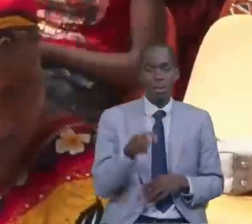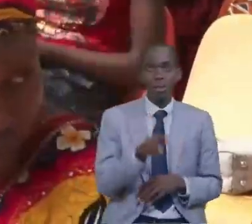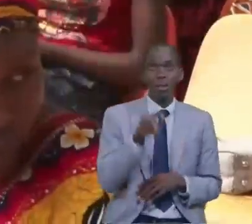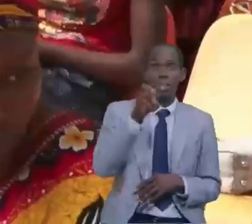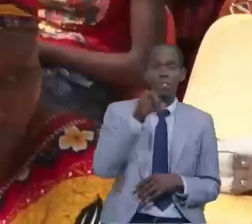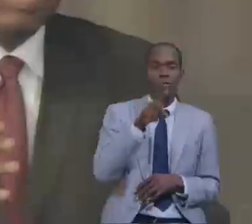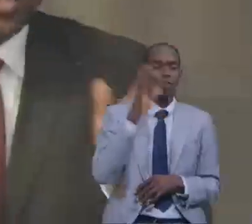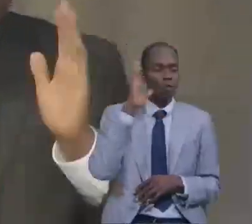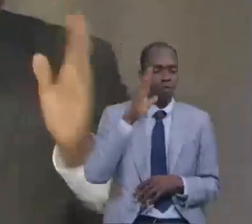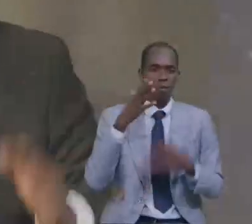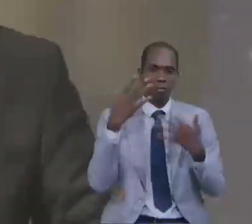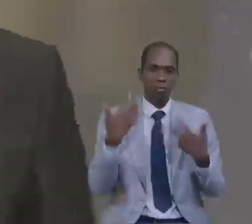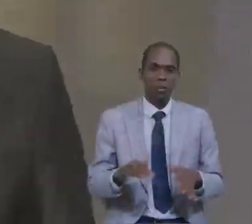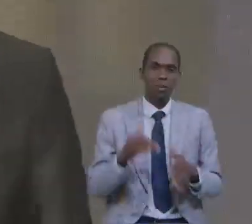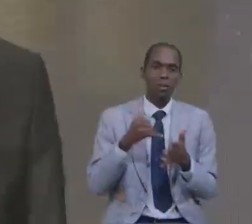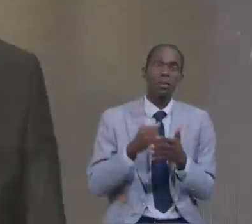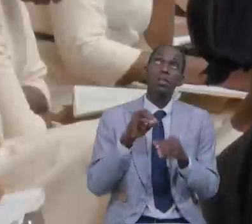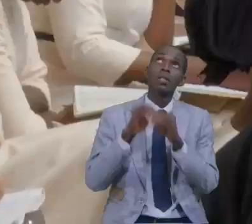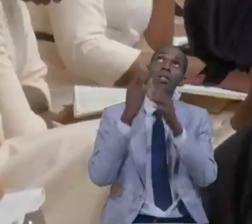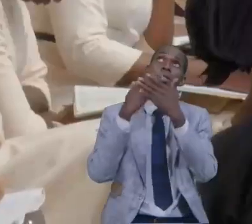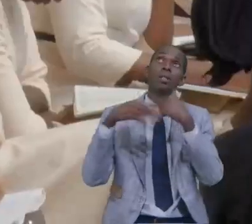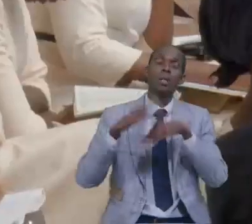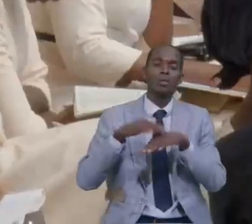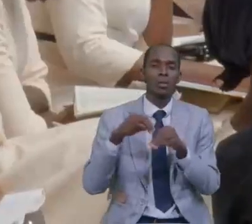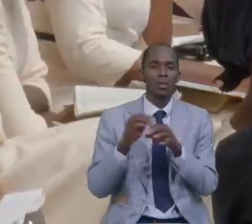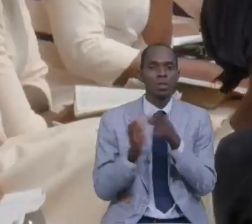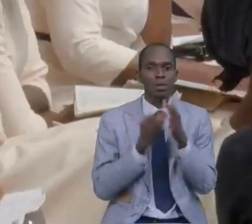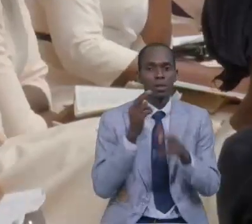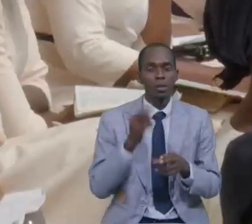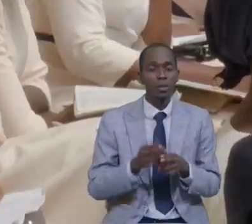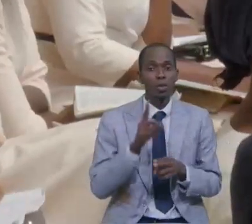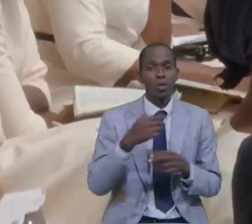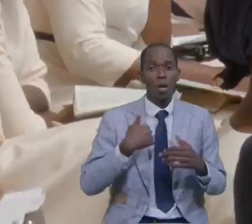reign with Christ in Jesus' name.